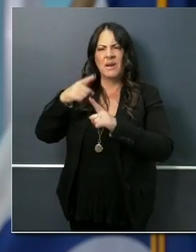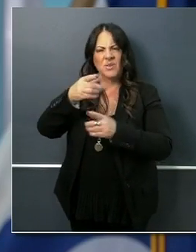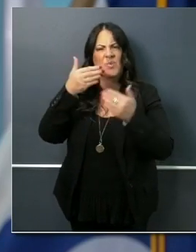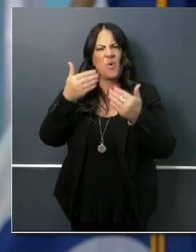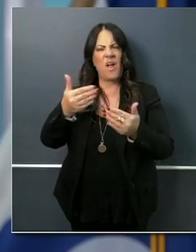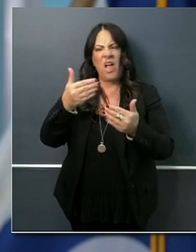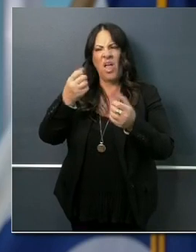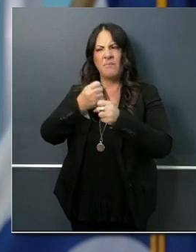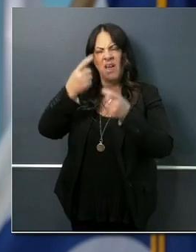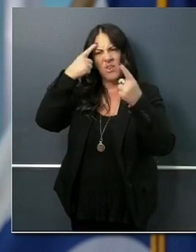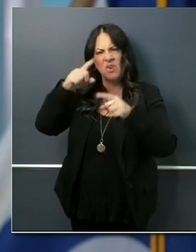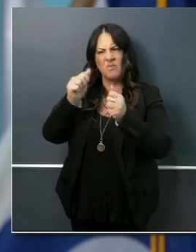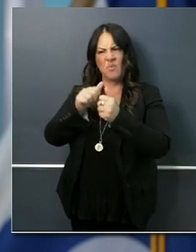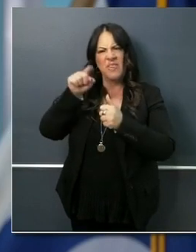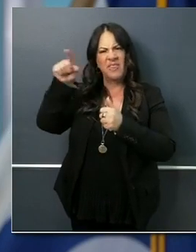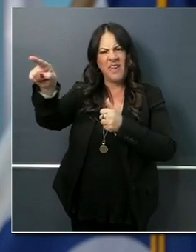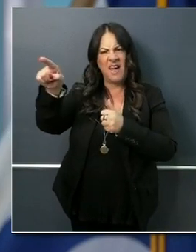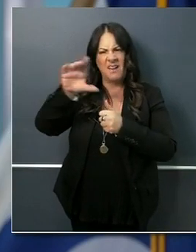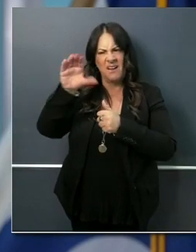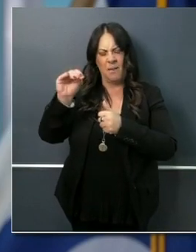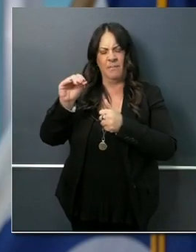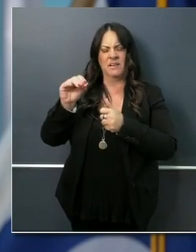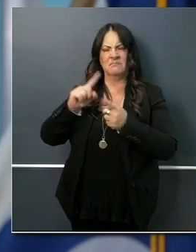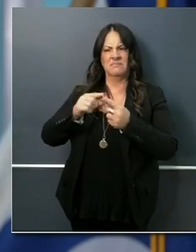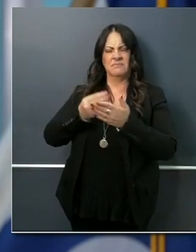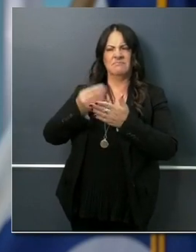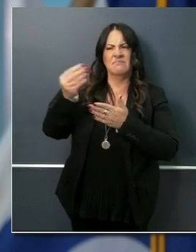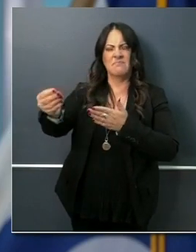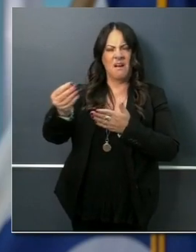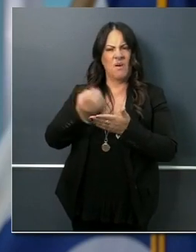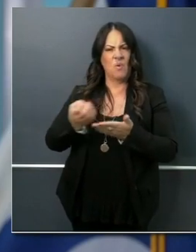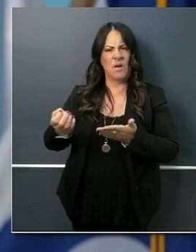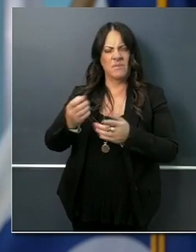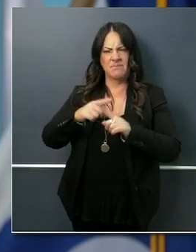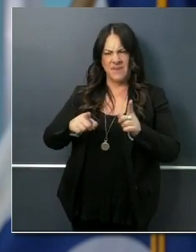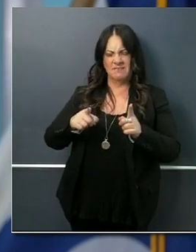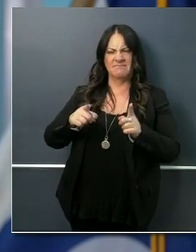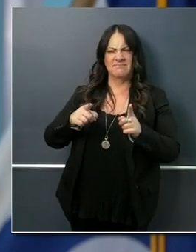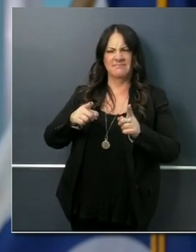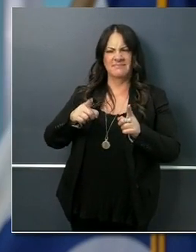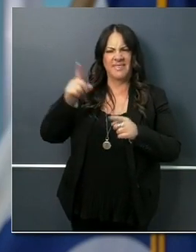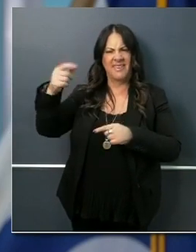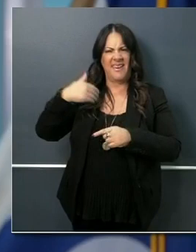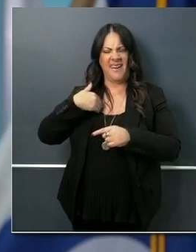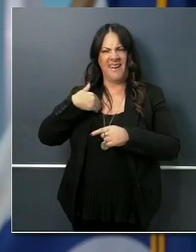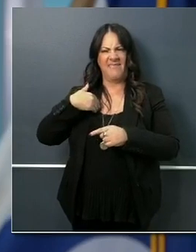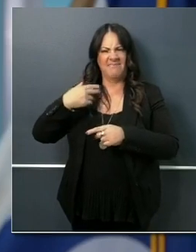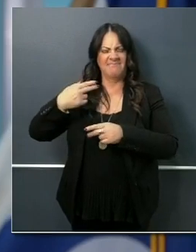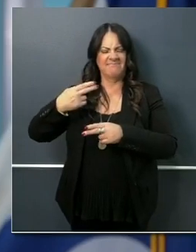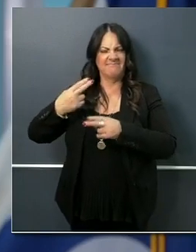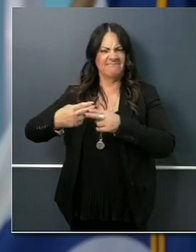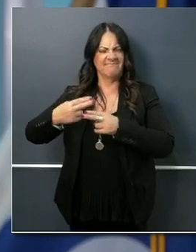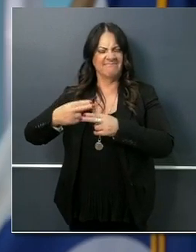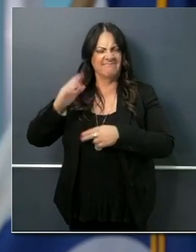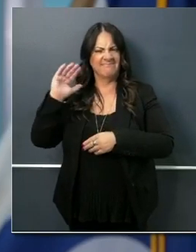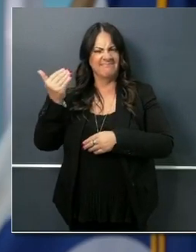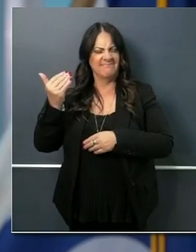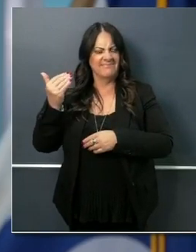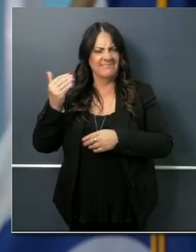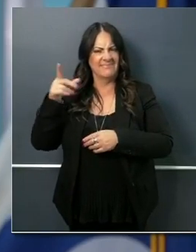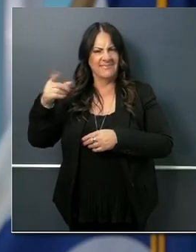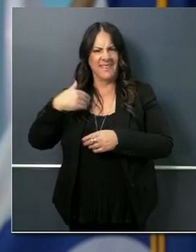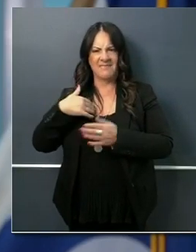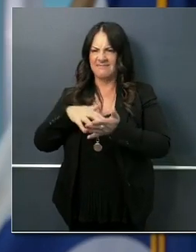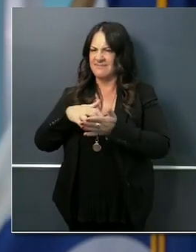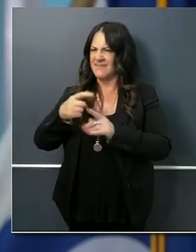this company given their track record of problematic products? Well, we're confident we will not be procuring any products